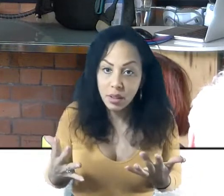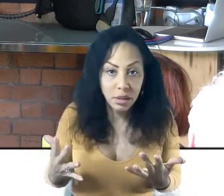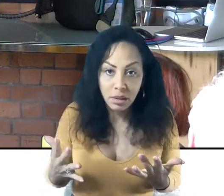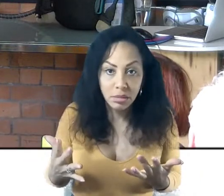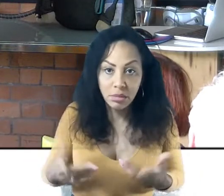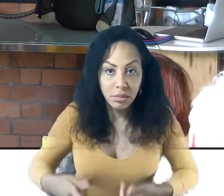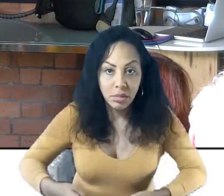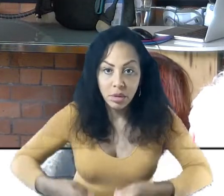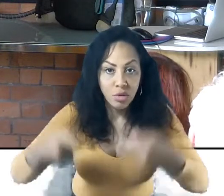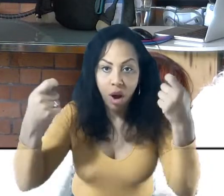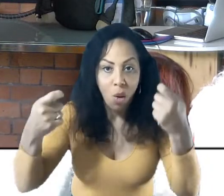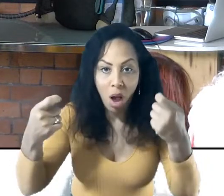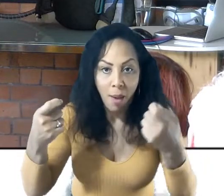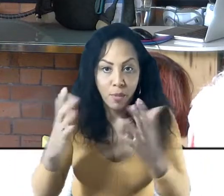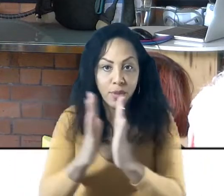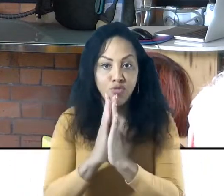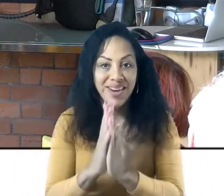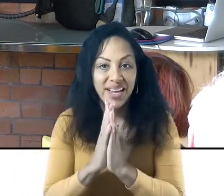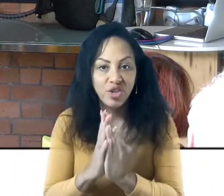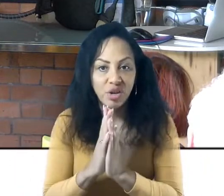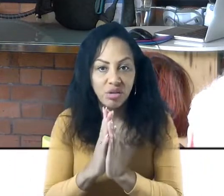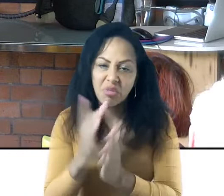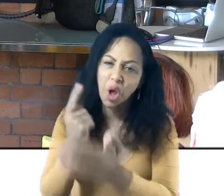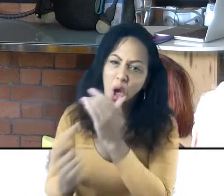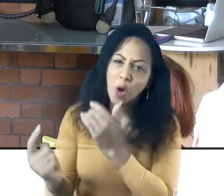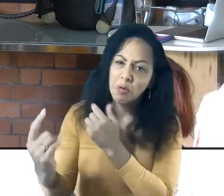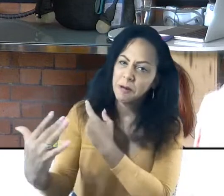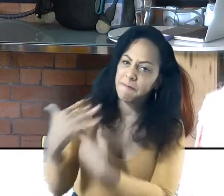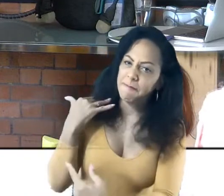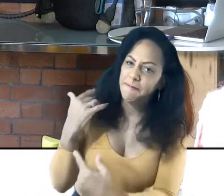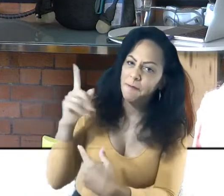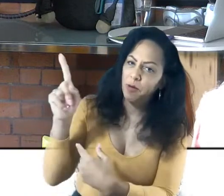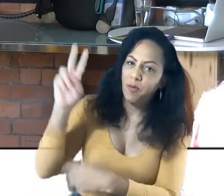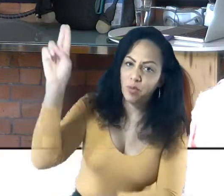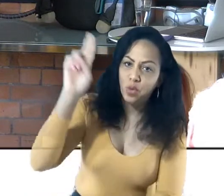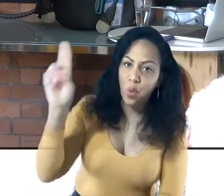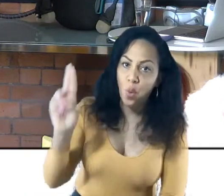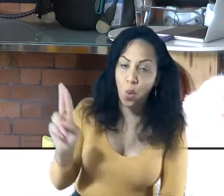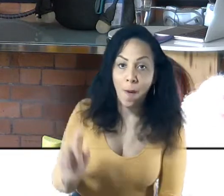school, maybe a bit, but essentially